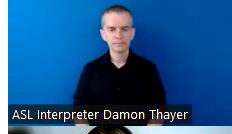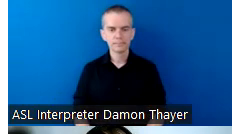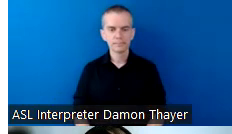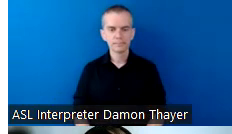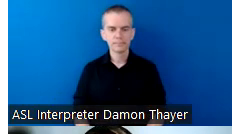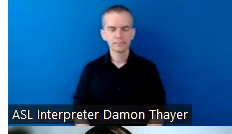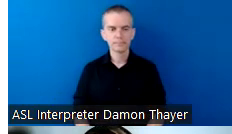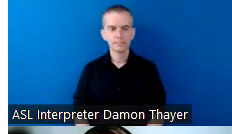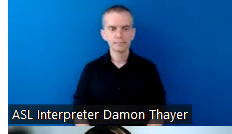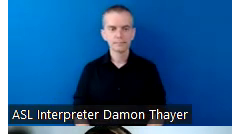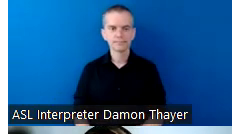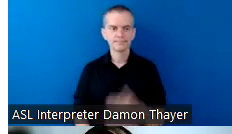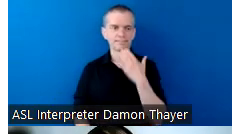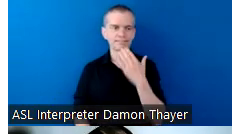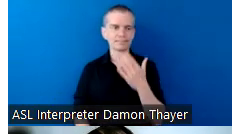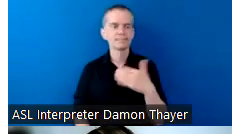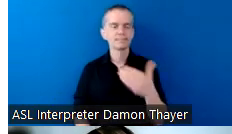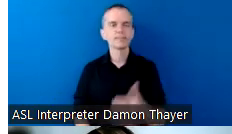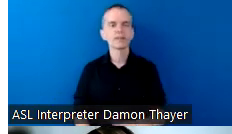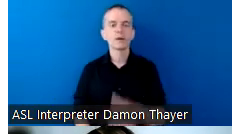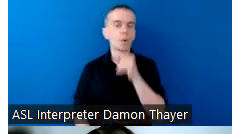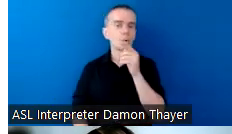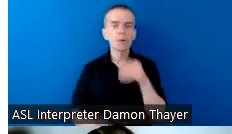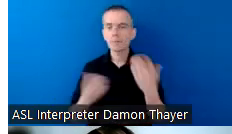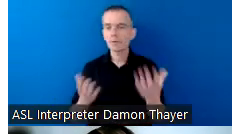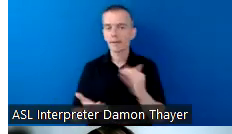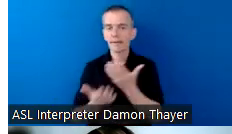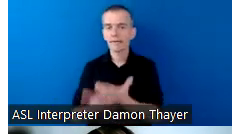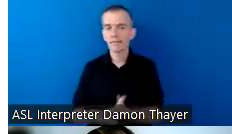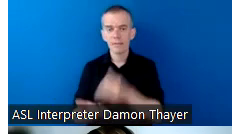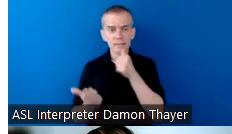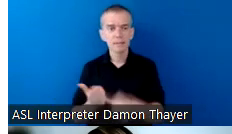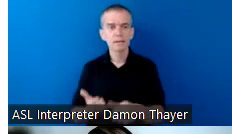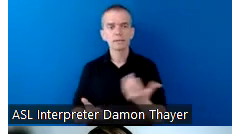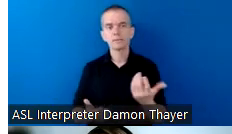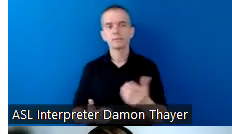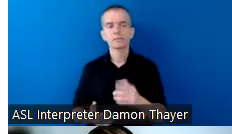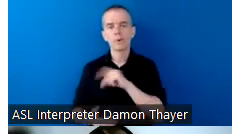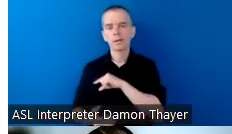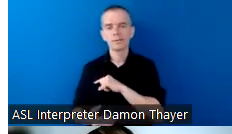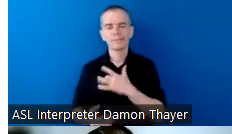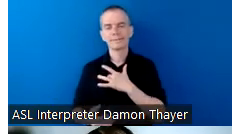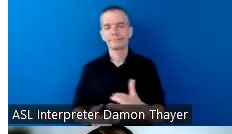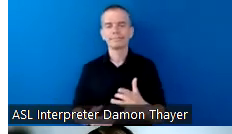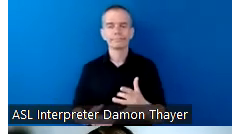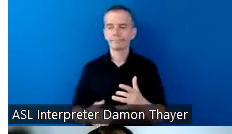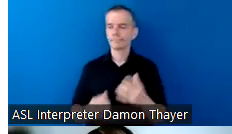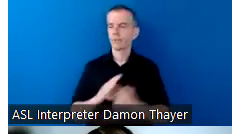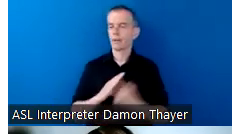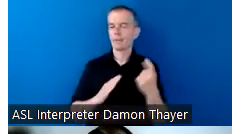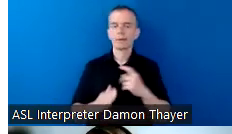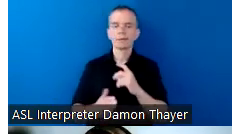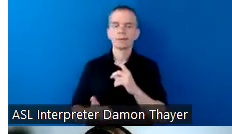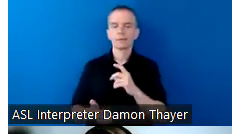Next slide, please. So who can provide the verification? You know, folks who are usually considered as qualified could be a doctor, a nurse,